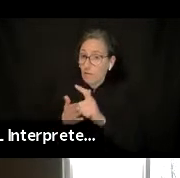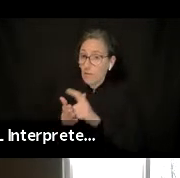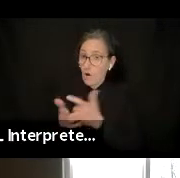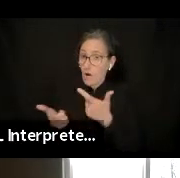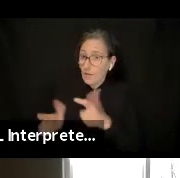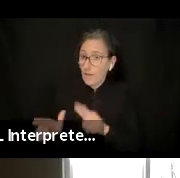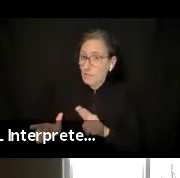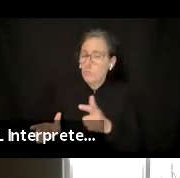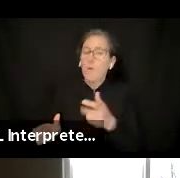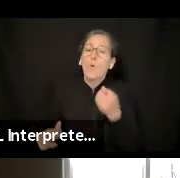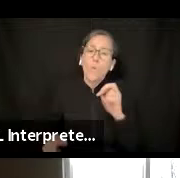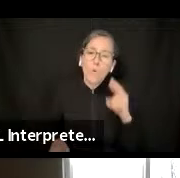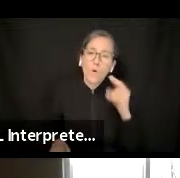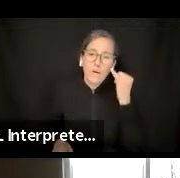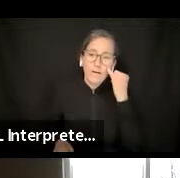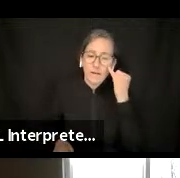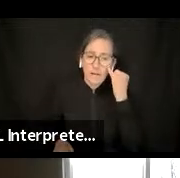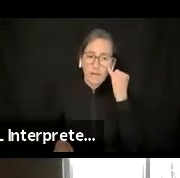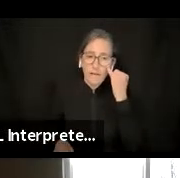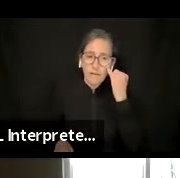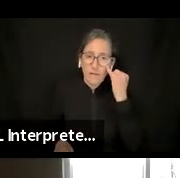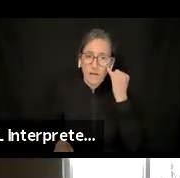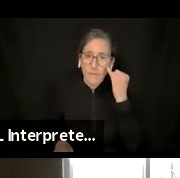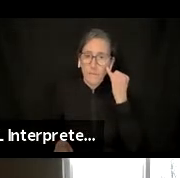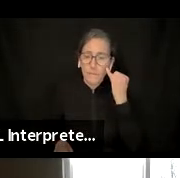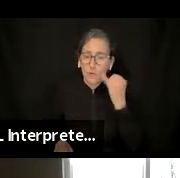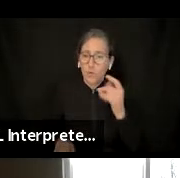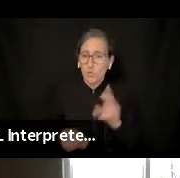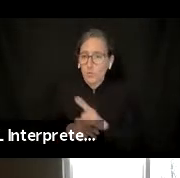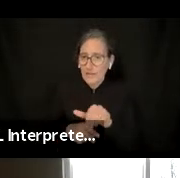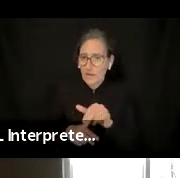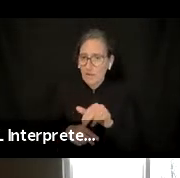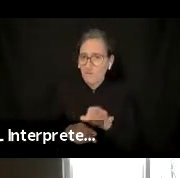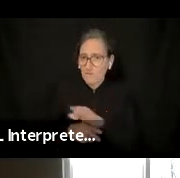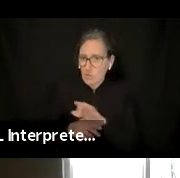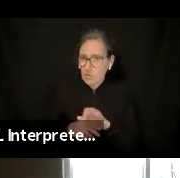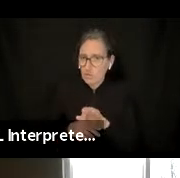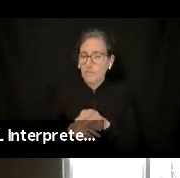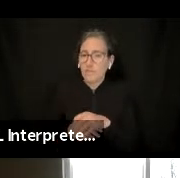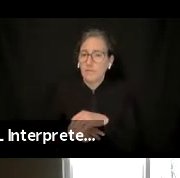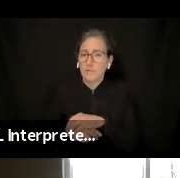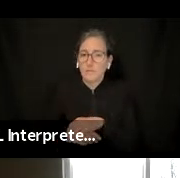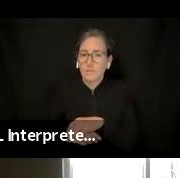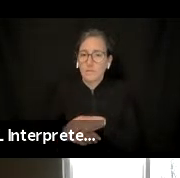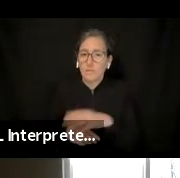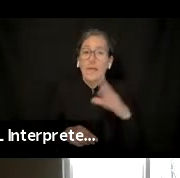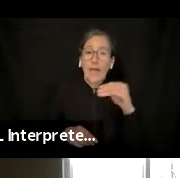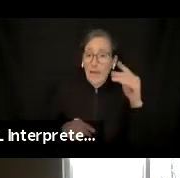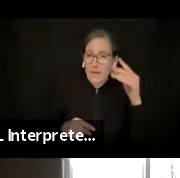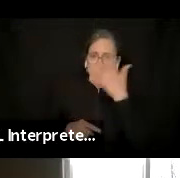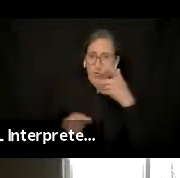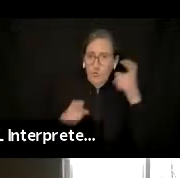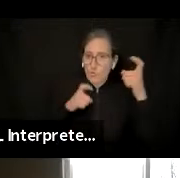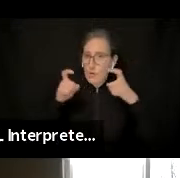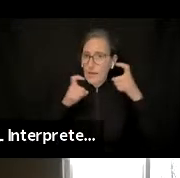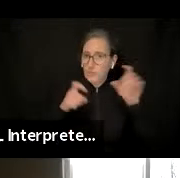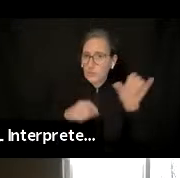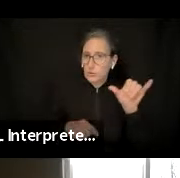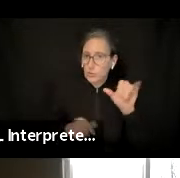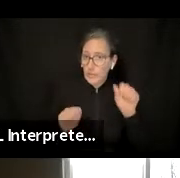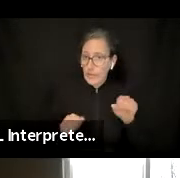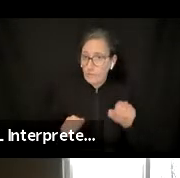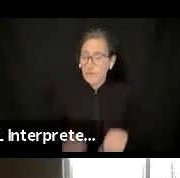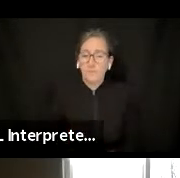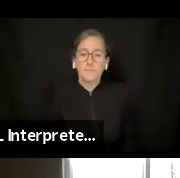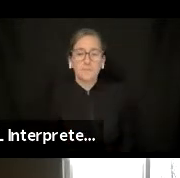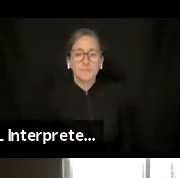it was appropriate, the chat function in Zoom. And the reactions too.